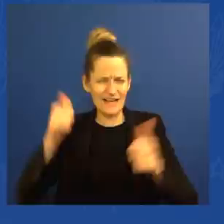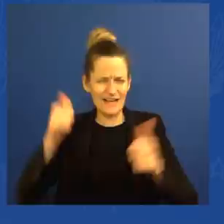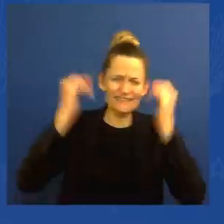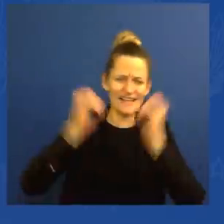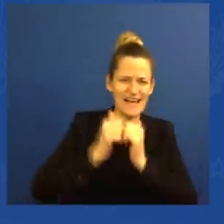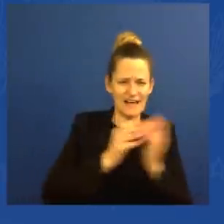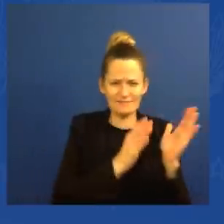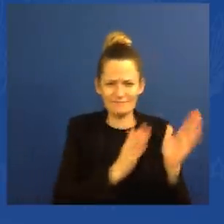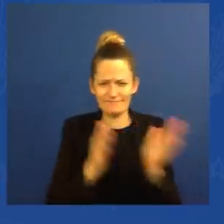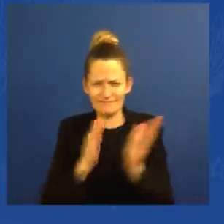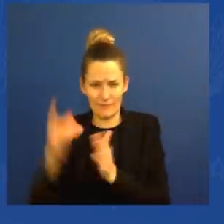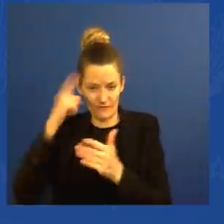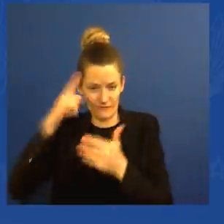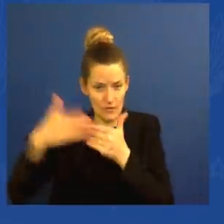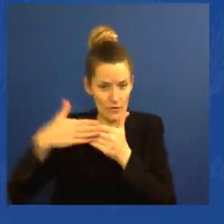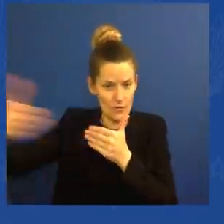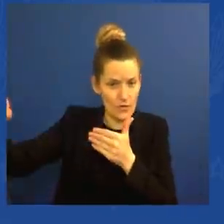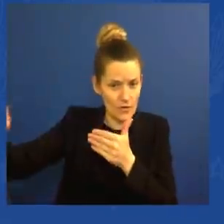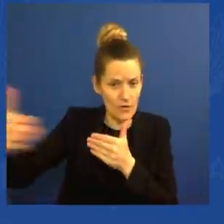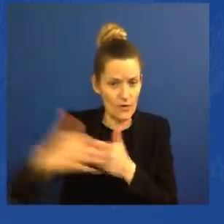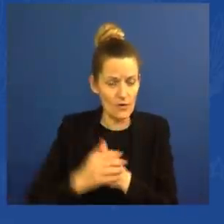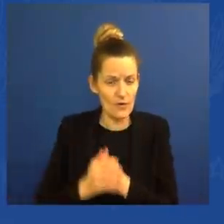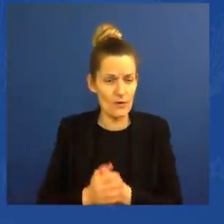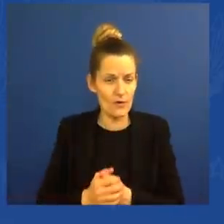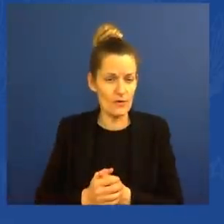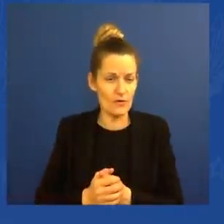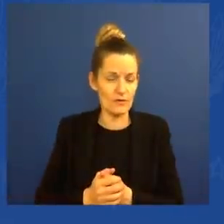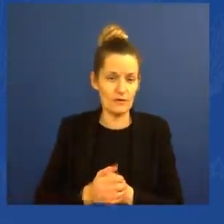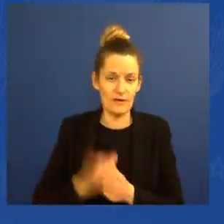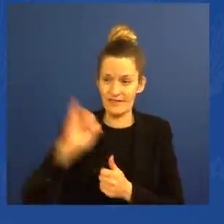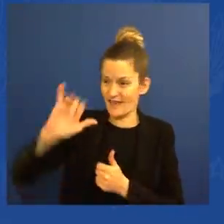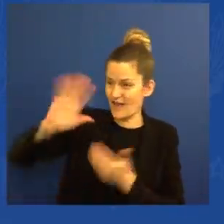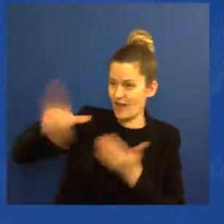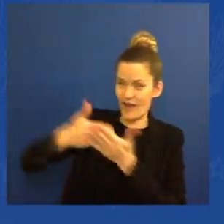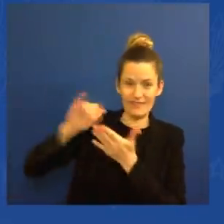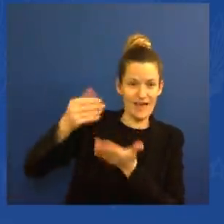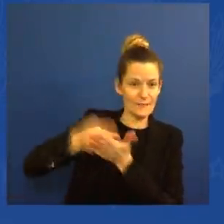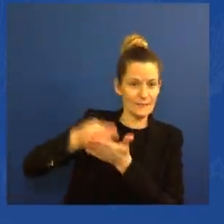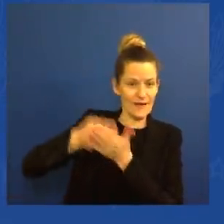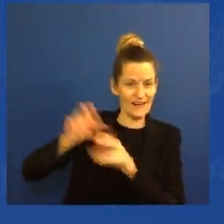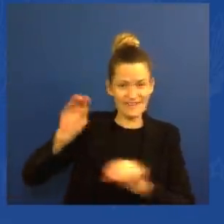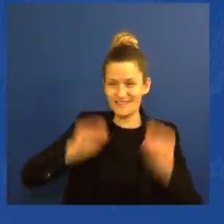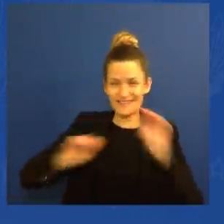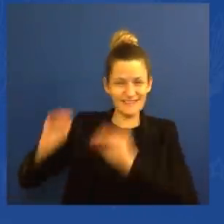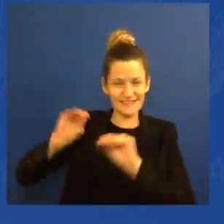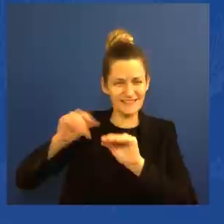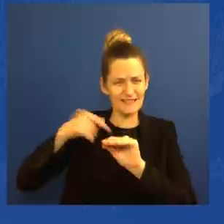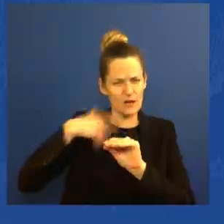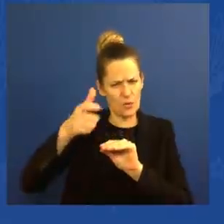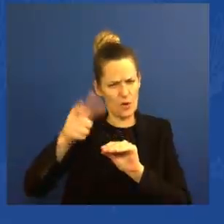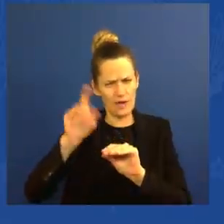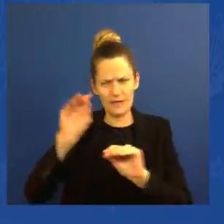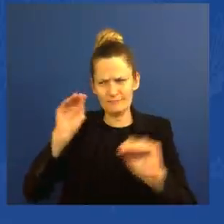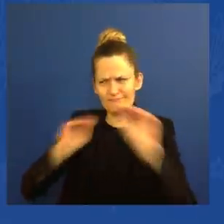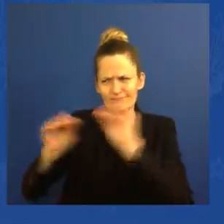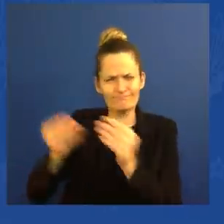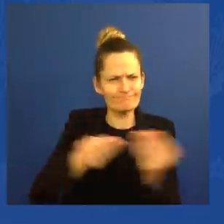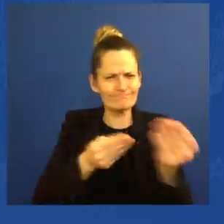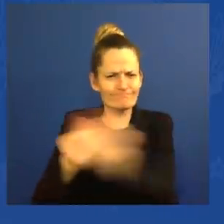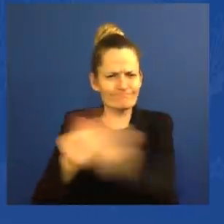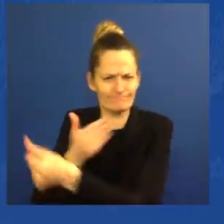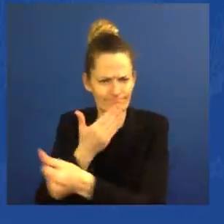these funds wisely, to reduce violence in your communities, like members are doing in Baton Rouge and